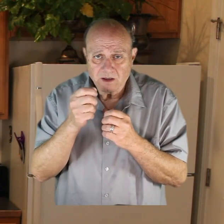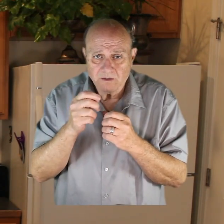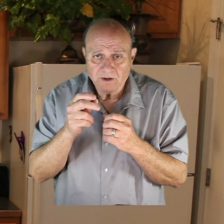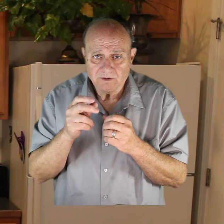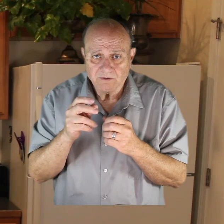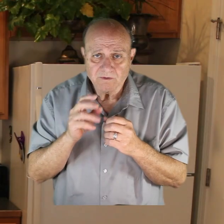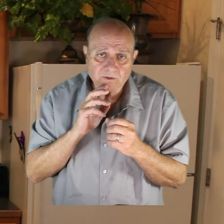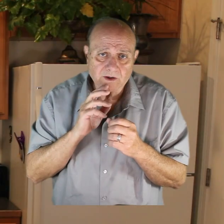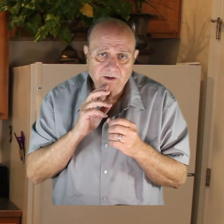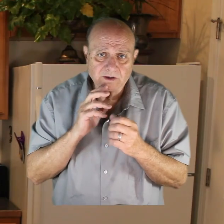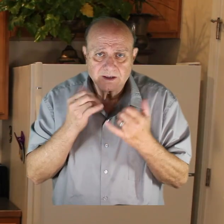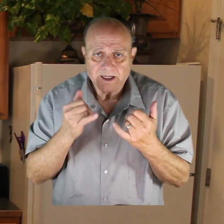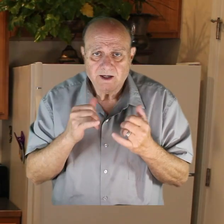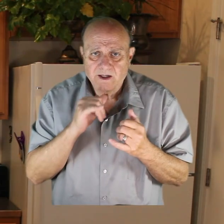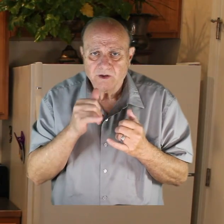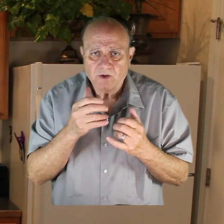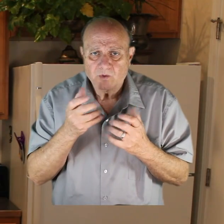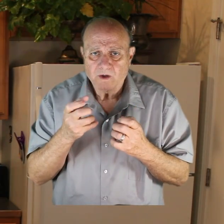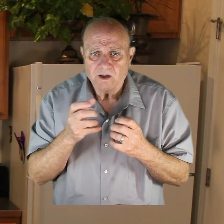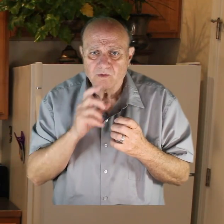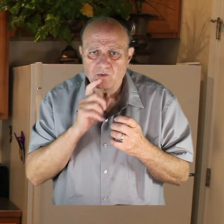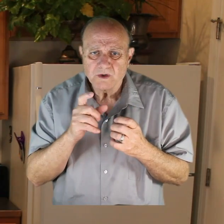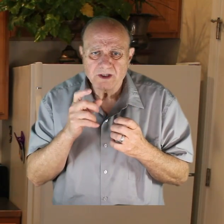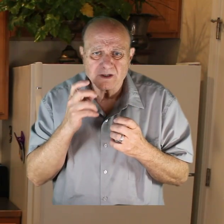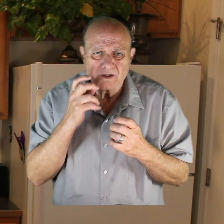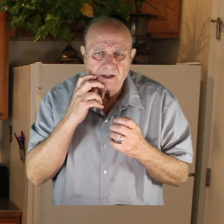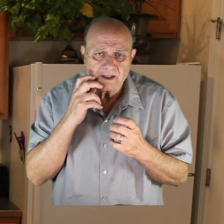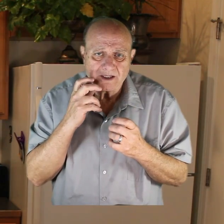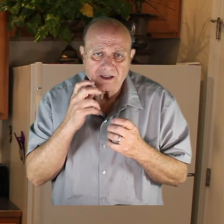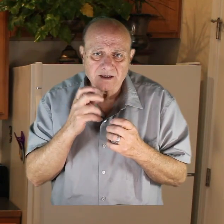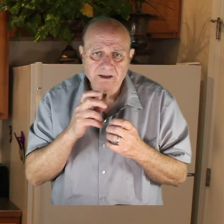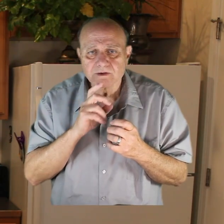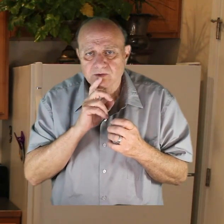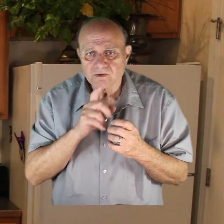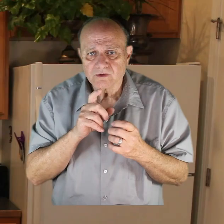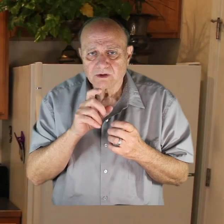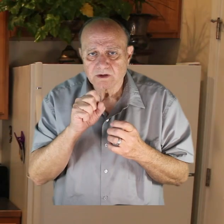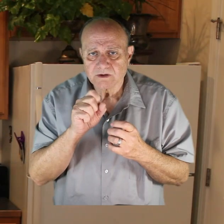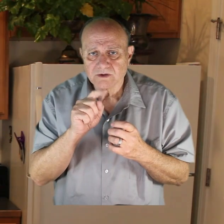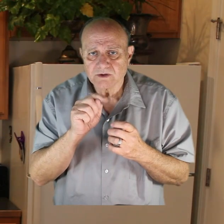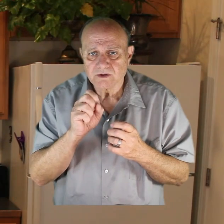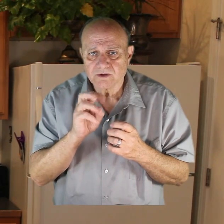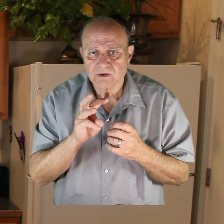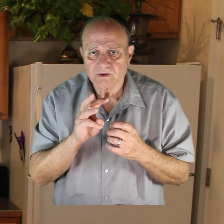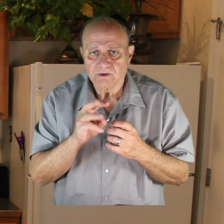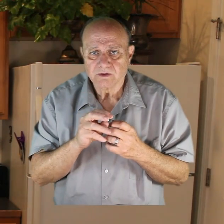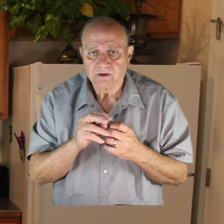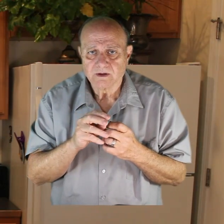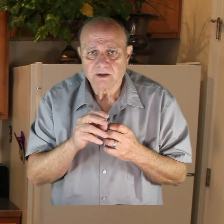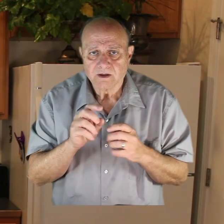I don't want this over thick. It is still just a stew, not gravy and meat floating around in